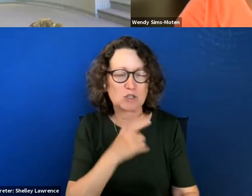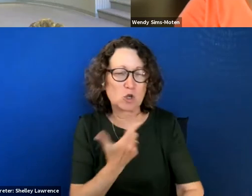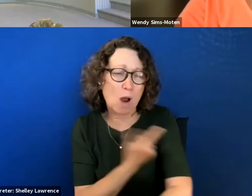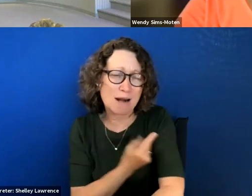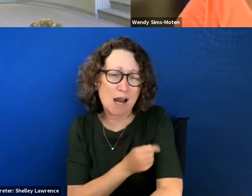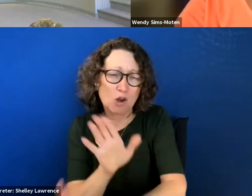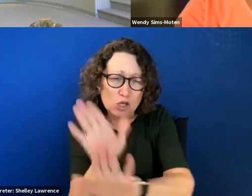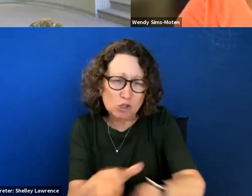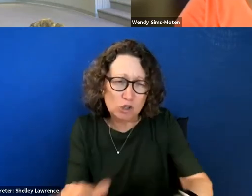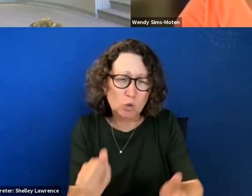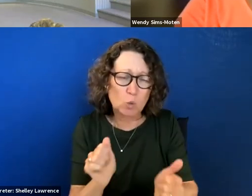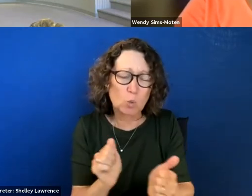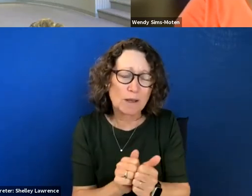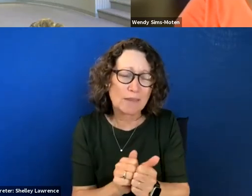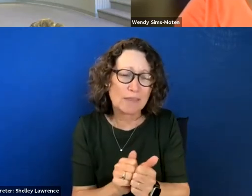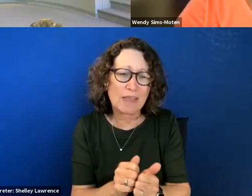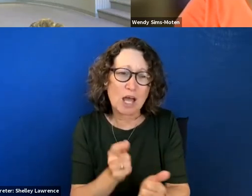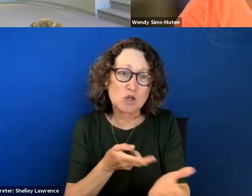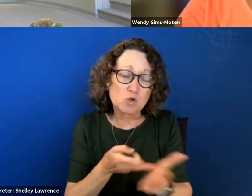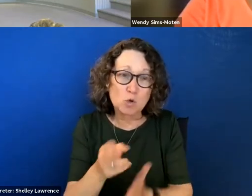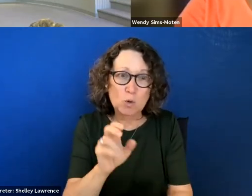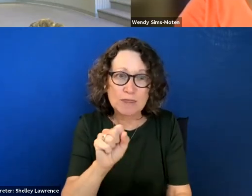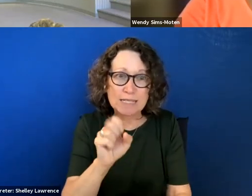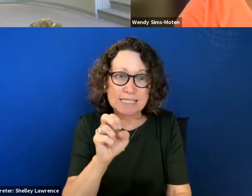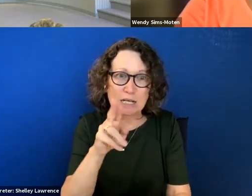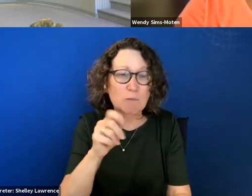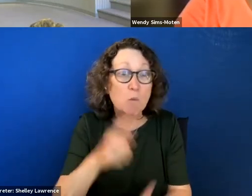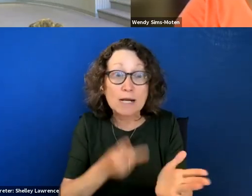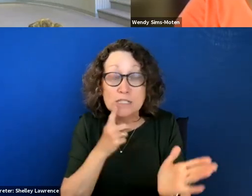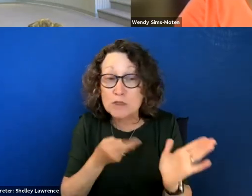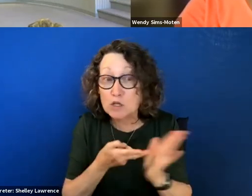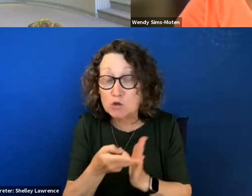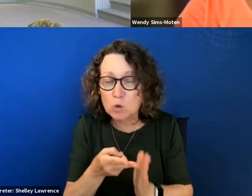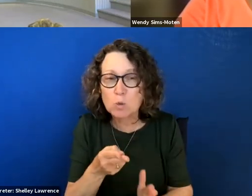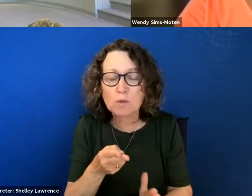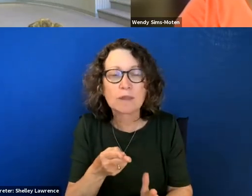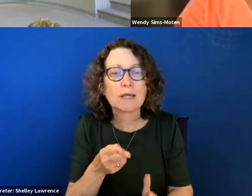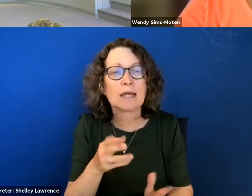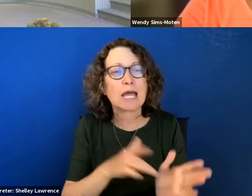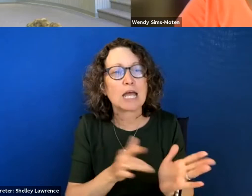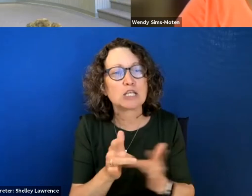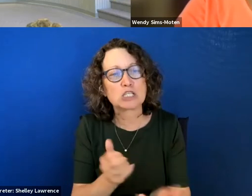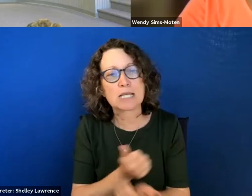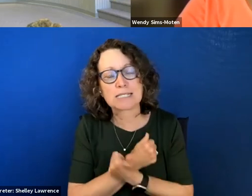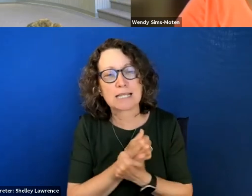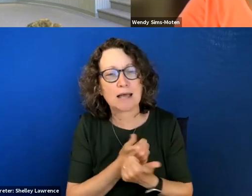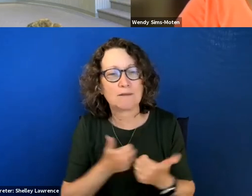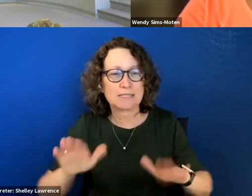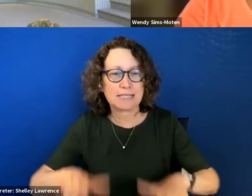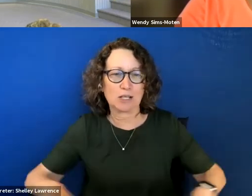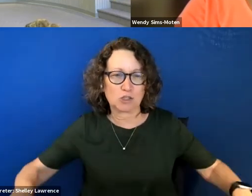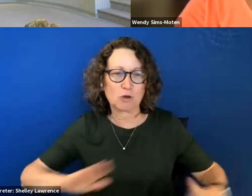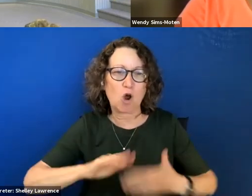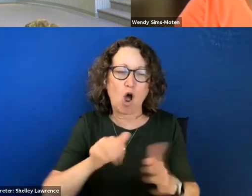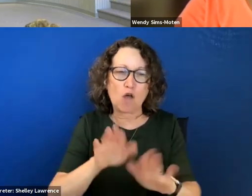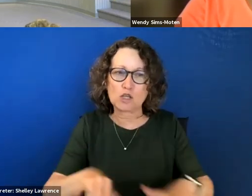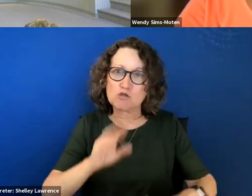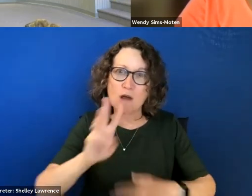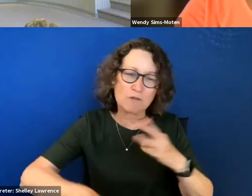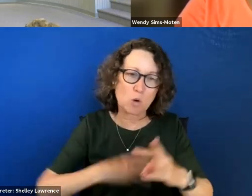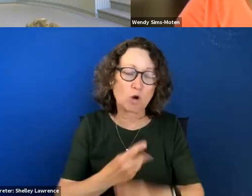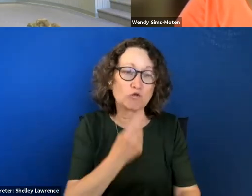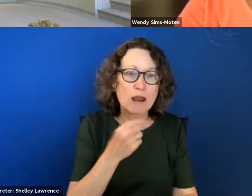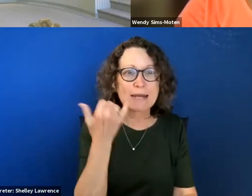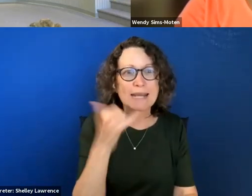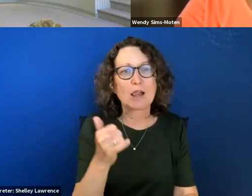inoculate your children with a truth serum. What is the truth? Simply, Jesus loves the little children, all the children of the world. Red,